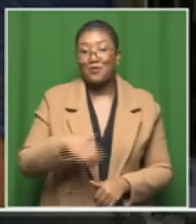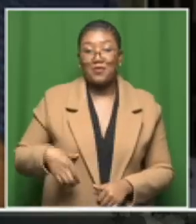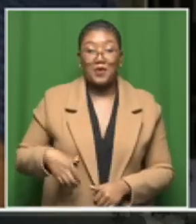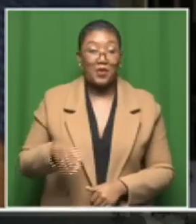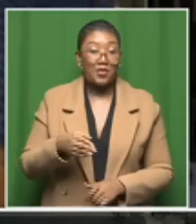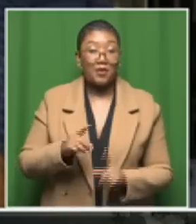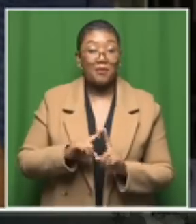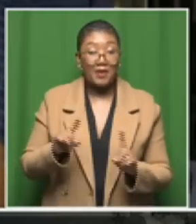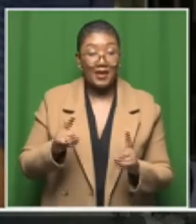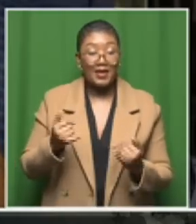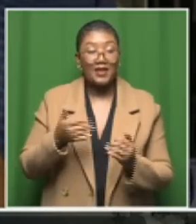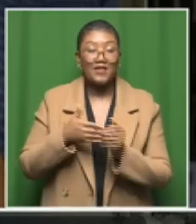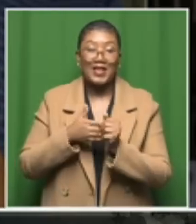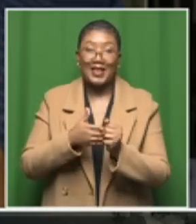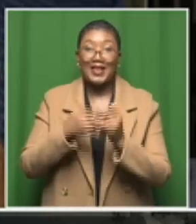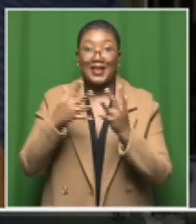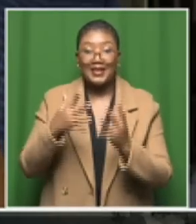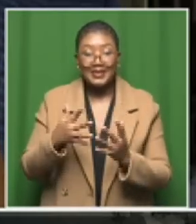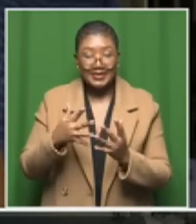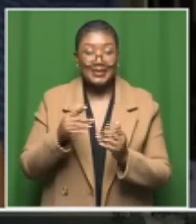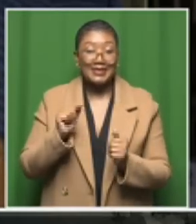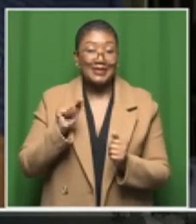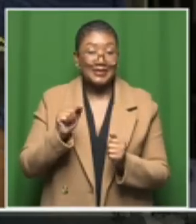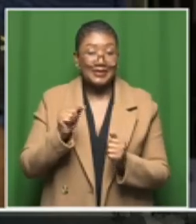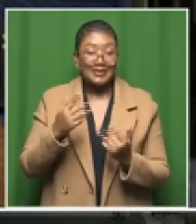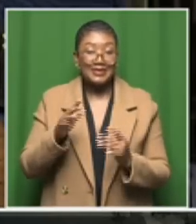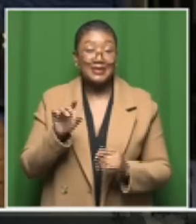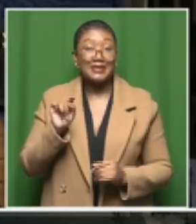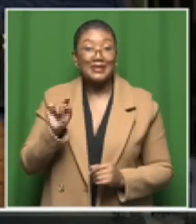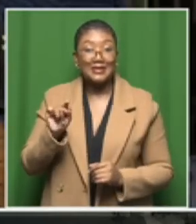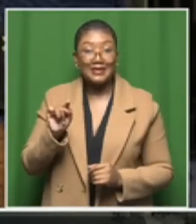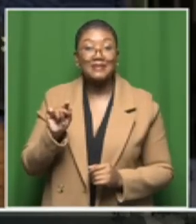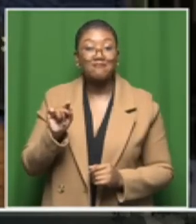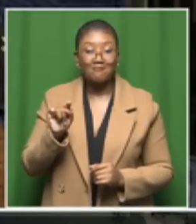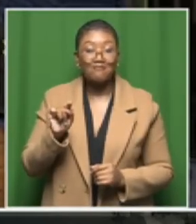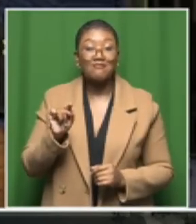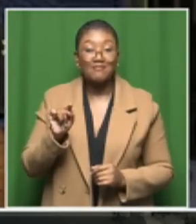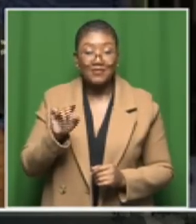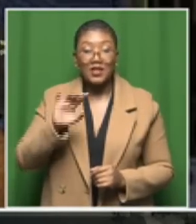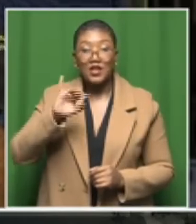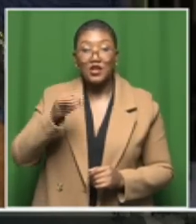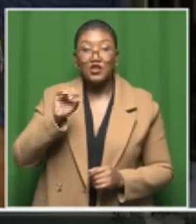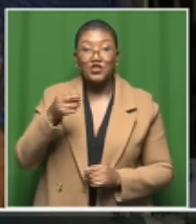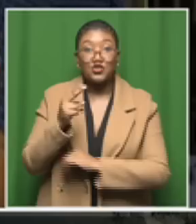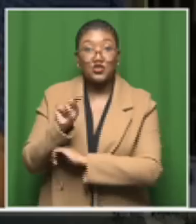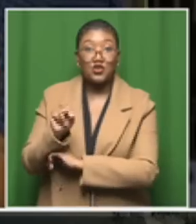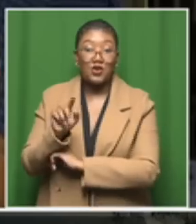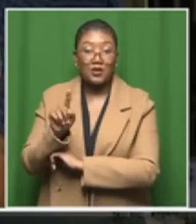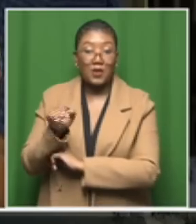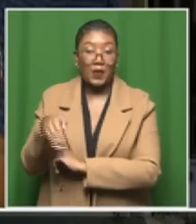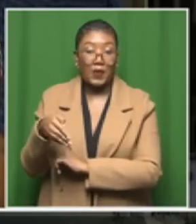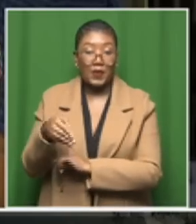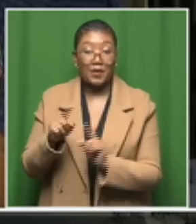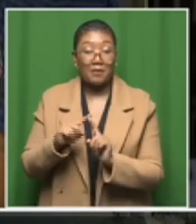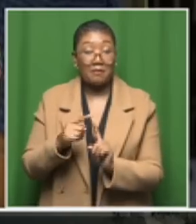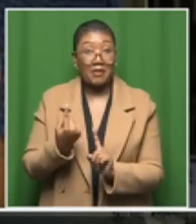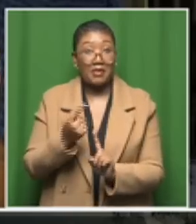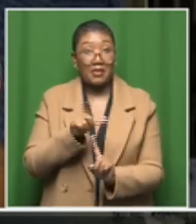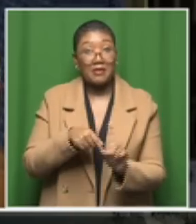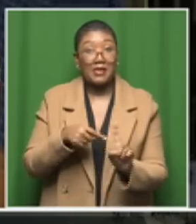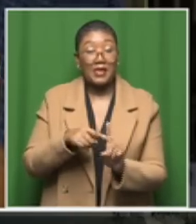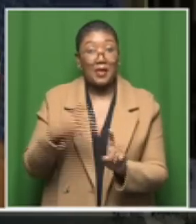and also the leader of the second biggest political party in the Government of National Unity, John Steenhuisen, with President Ramaphosa in